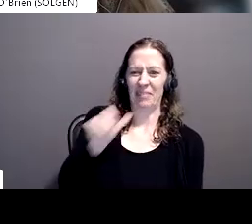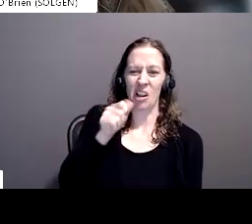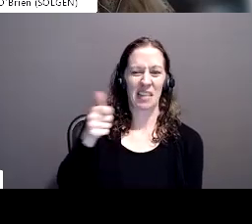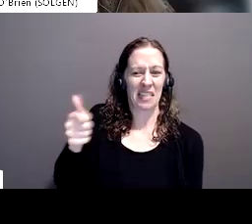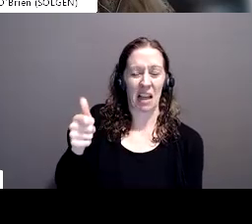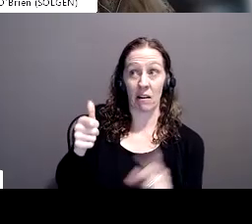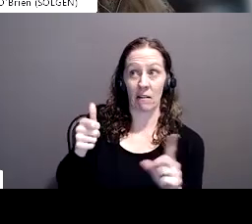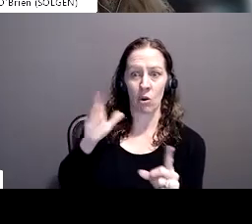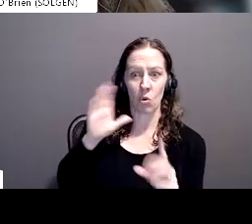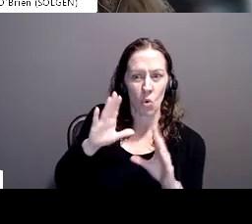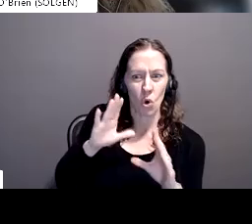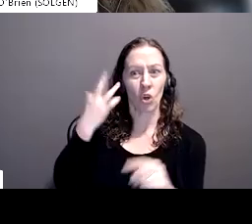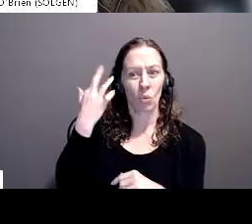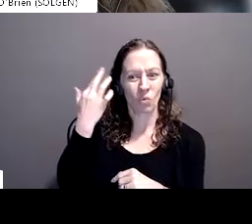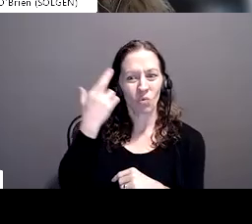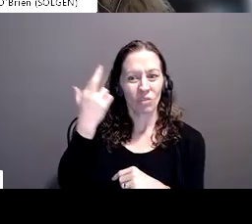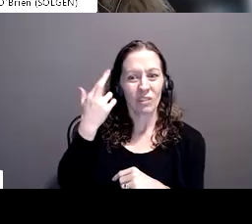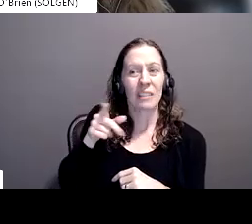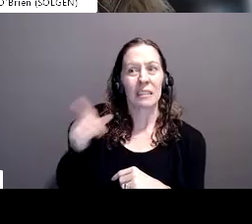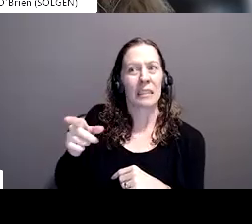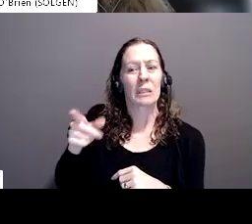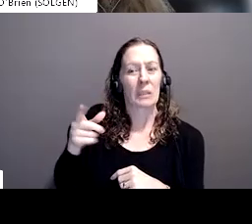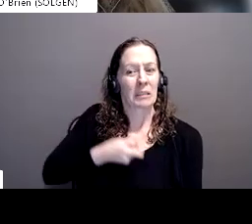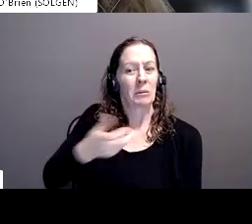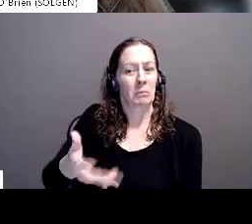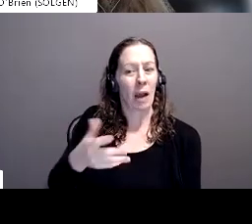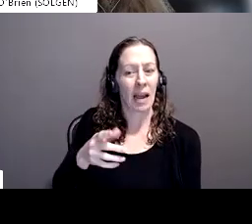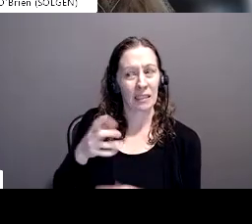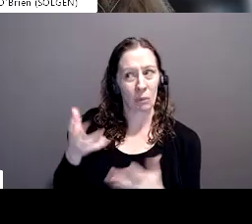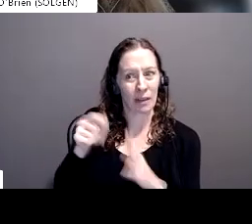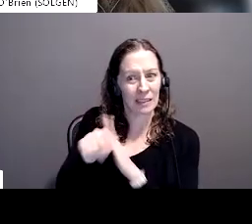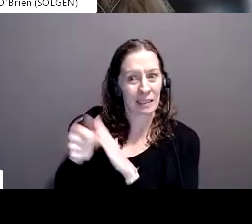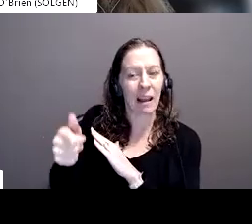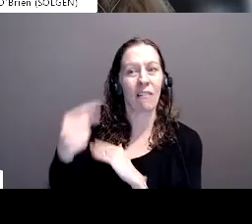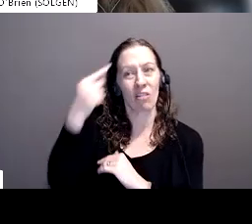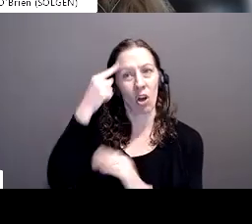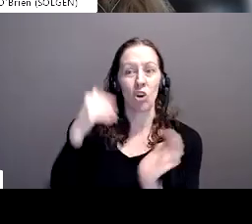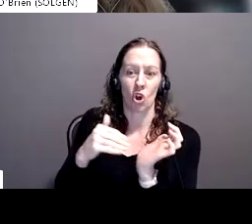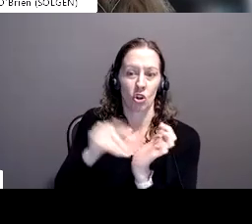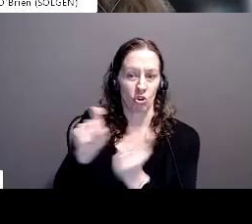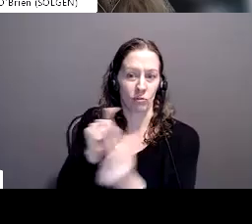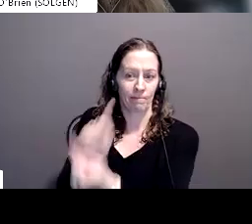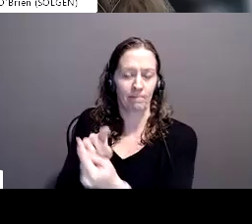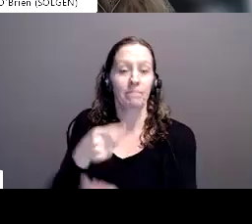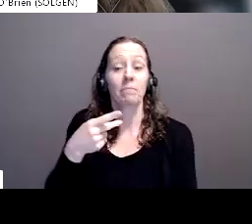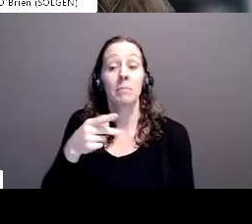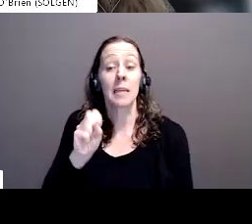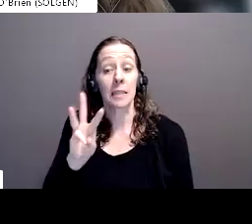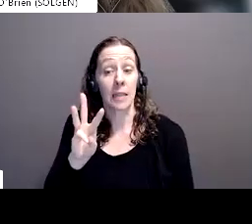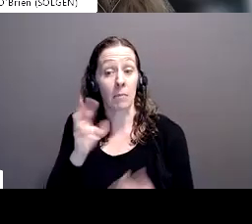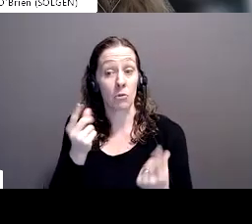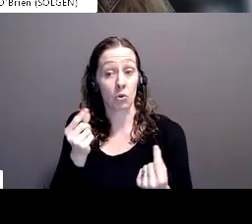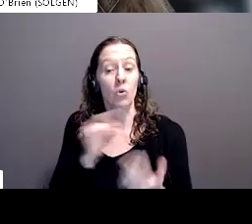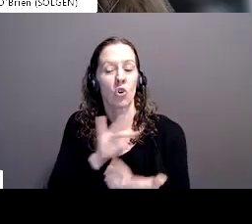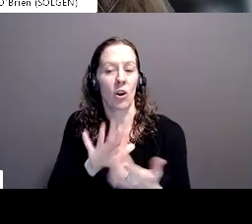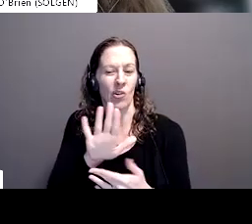He had expressed suicidal thoughts, and she thought he should be assessed by a doctor. The PSW contacted her